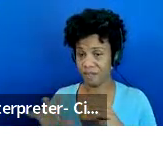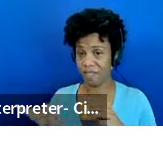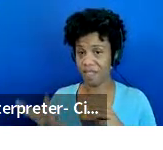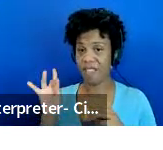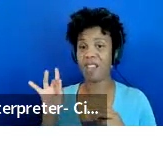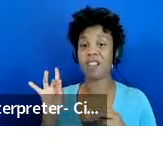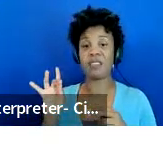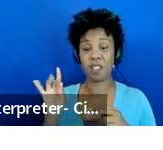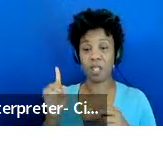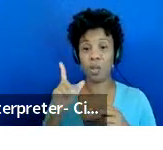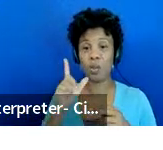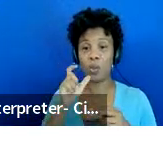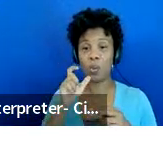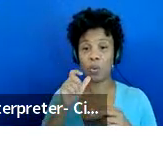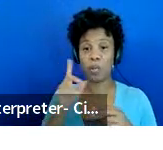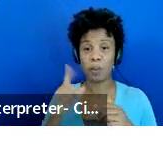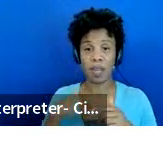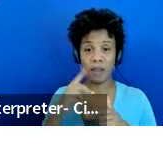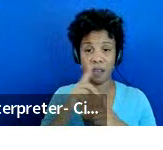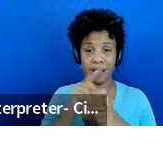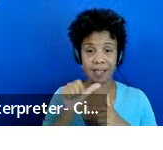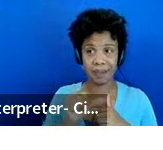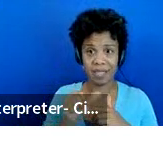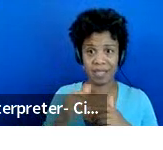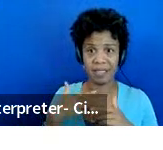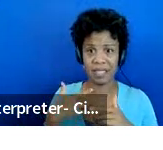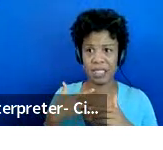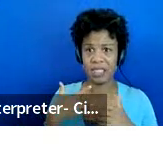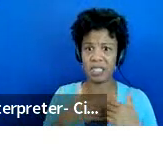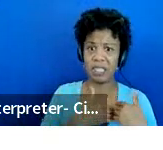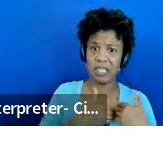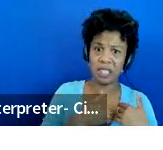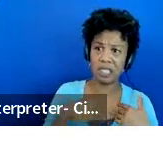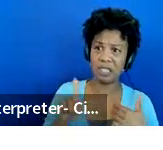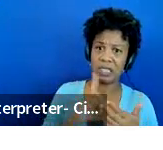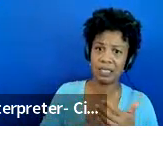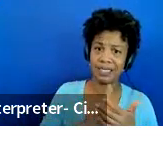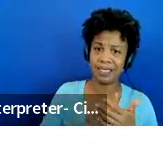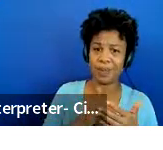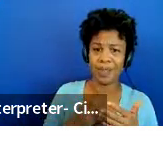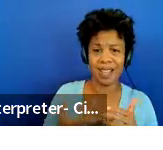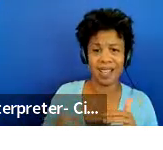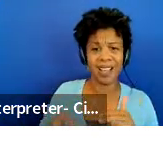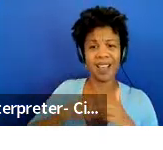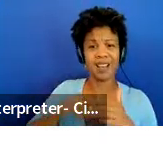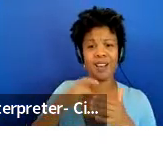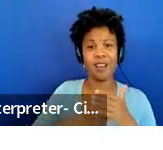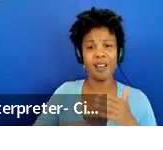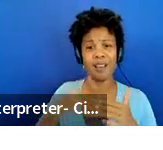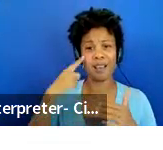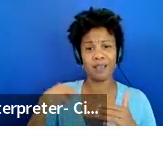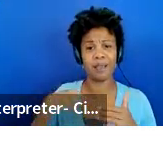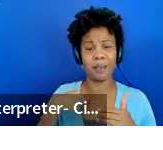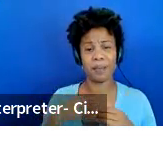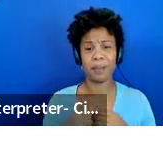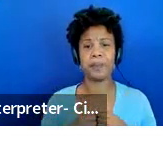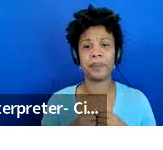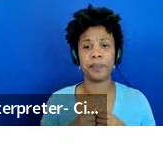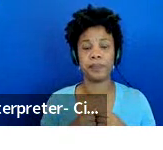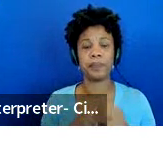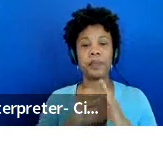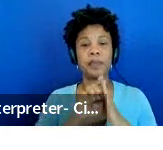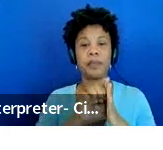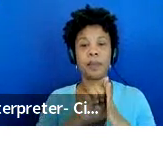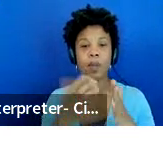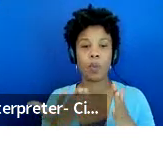among persons with disabilities because of extra costs. So these extra costs are directly related to healthcare, for example, medication